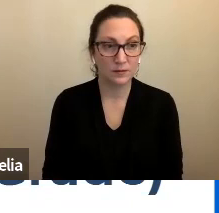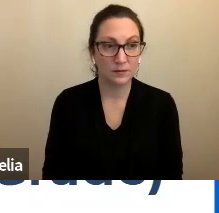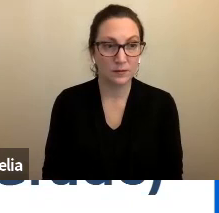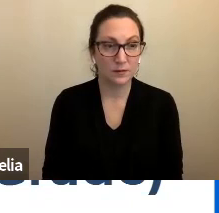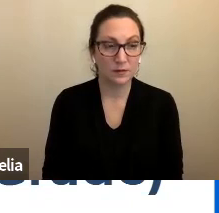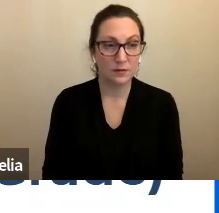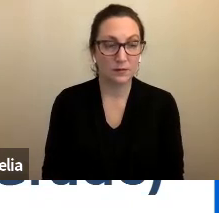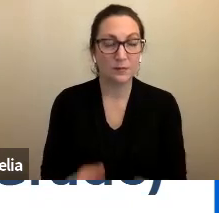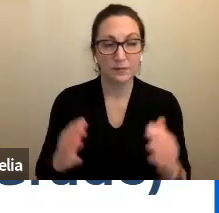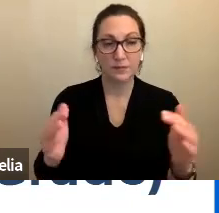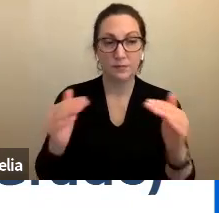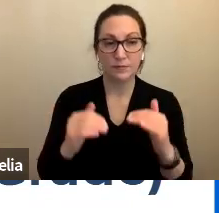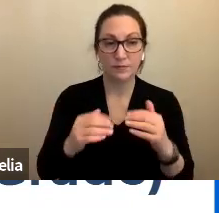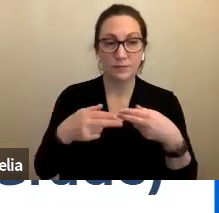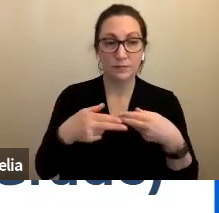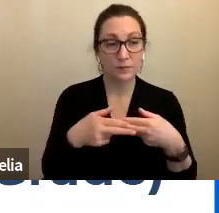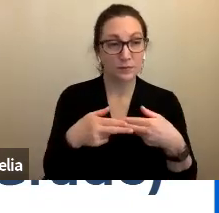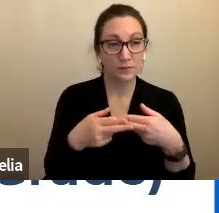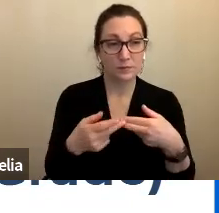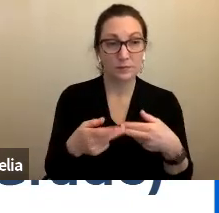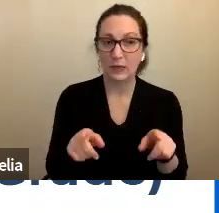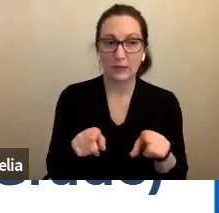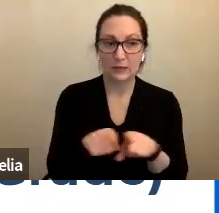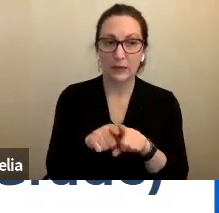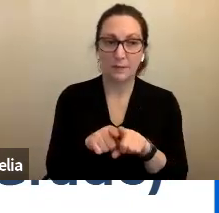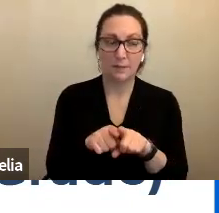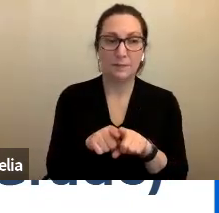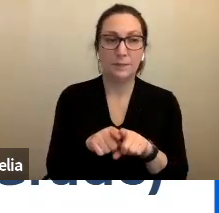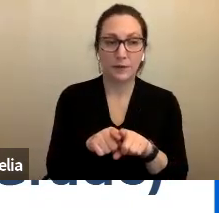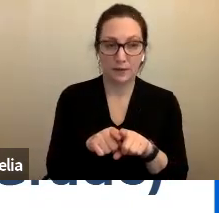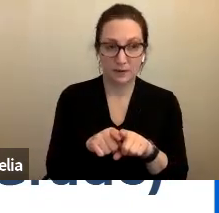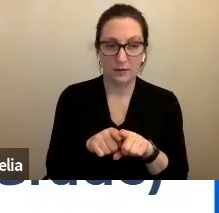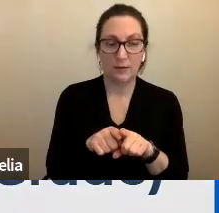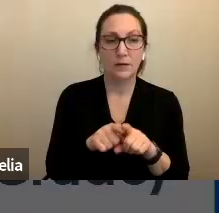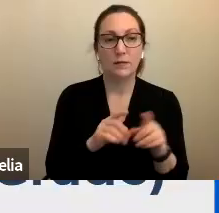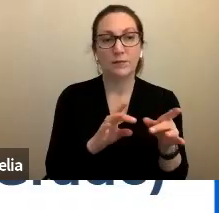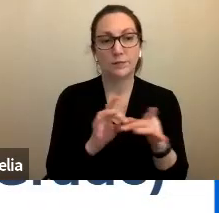The next slide is going to be the same thing, but for 9th grade.